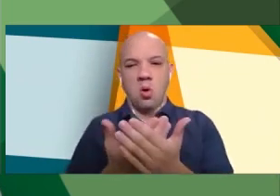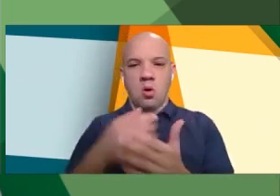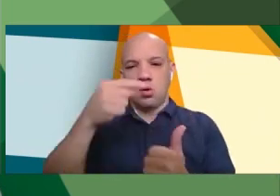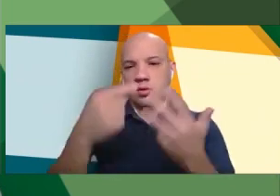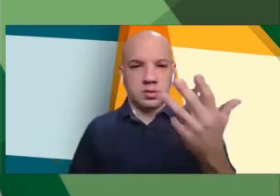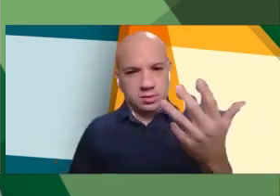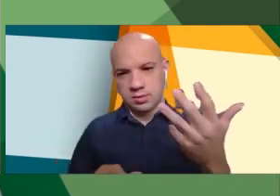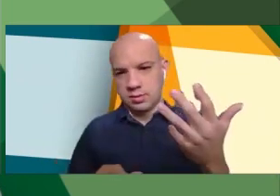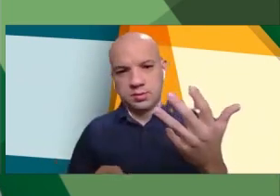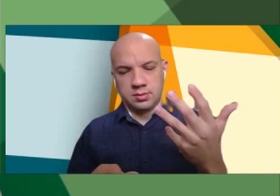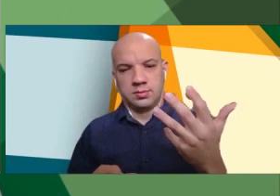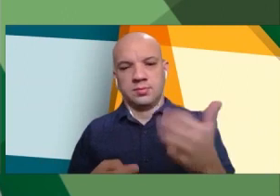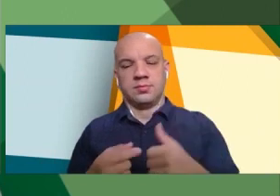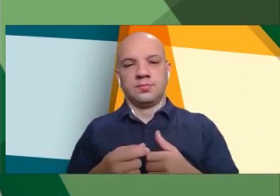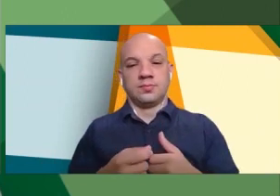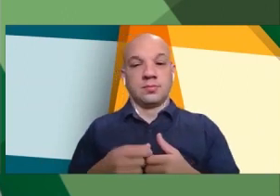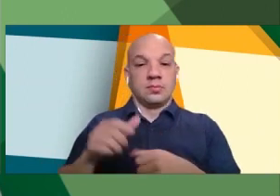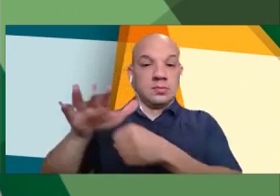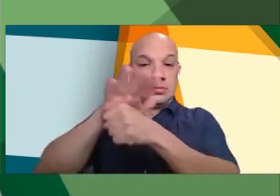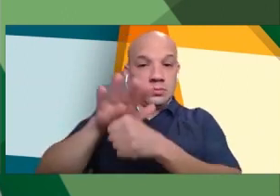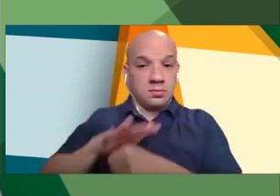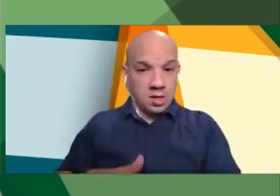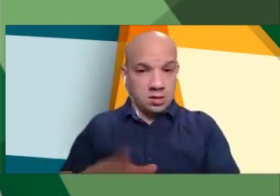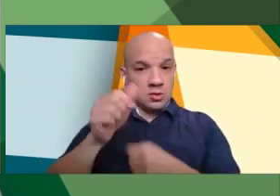4 areas. These areas we